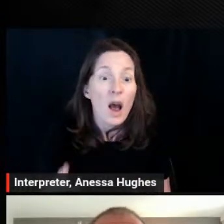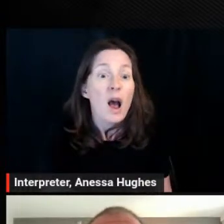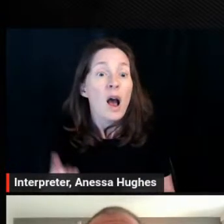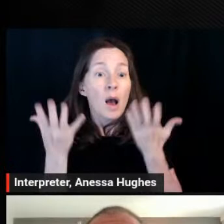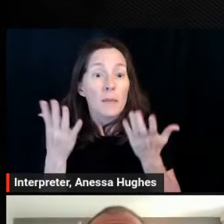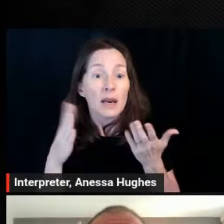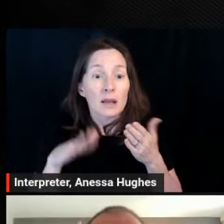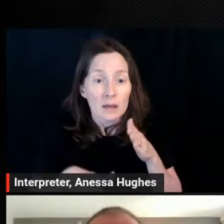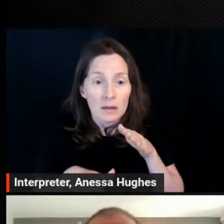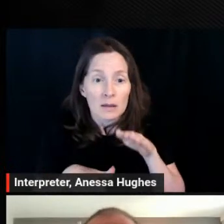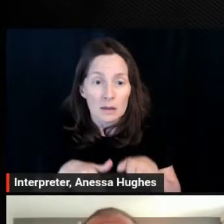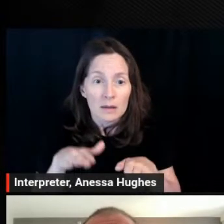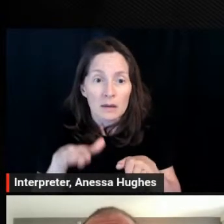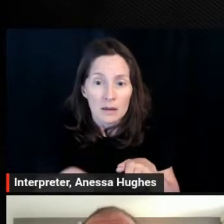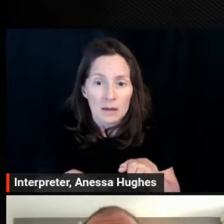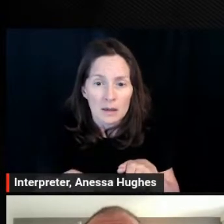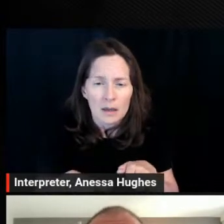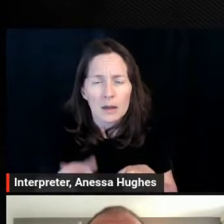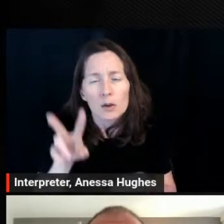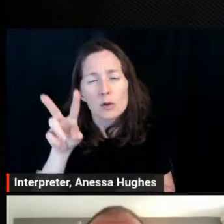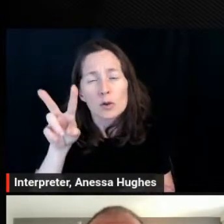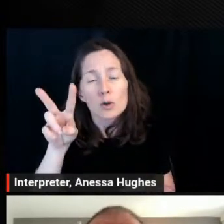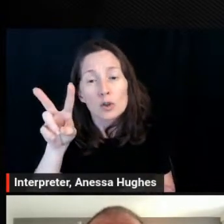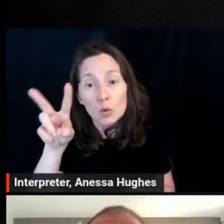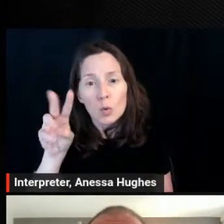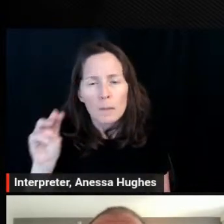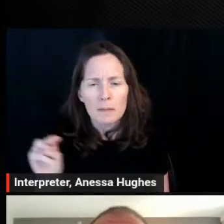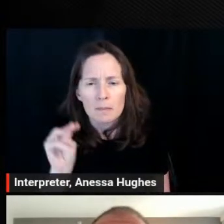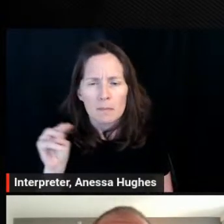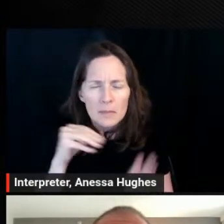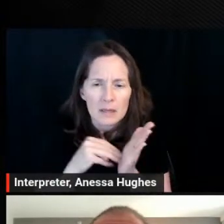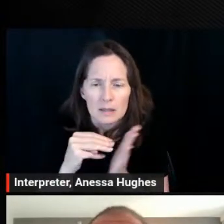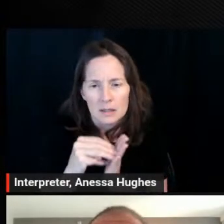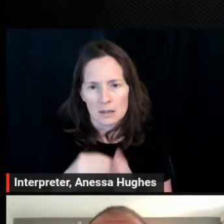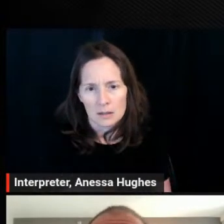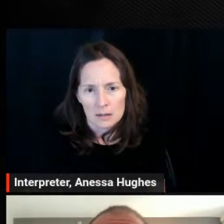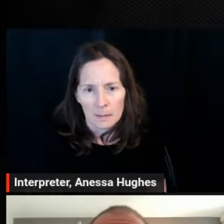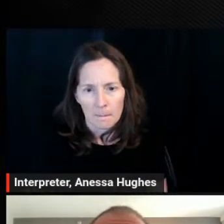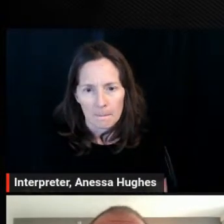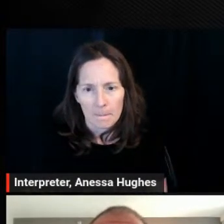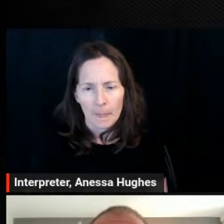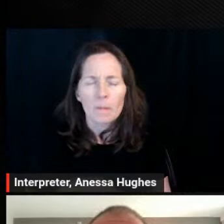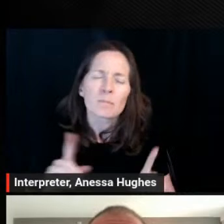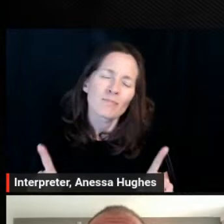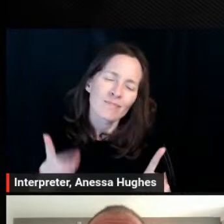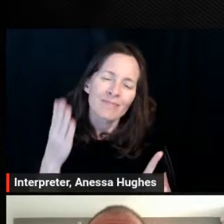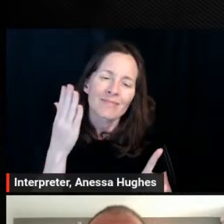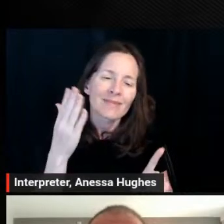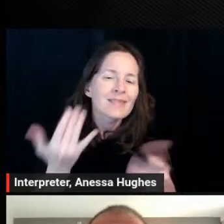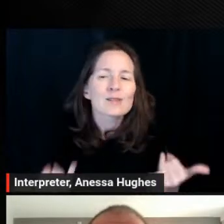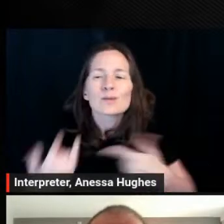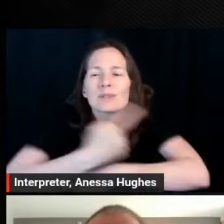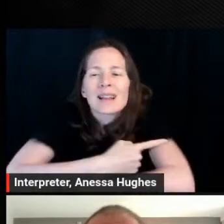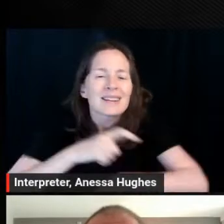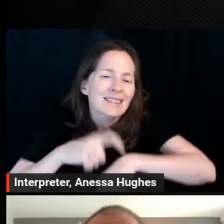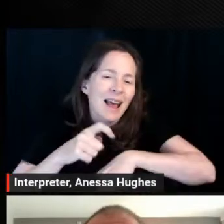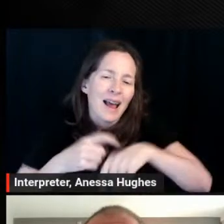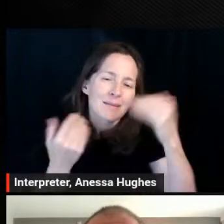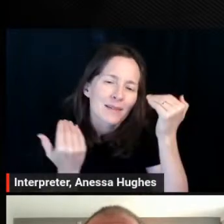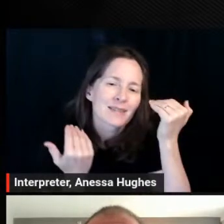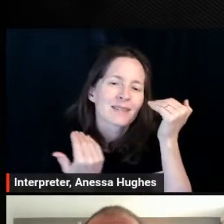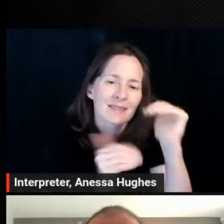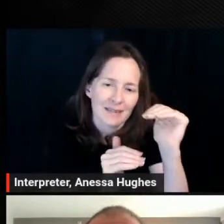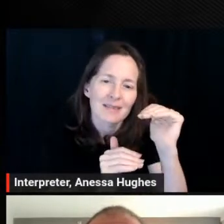In the interest of time today, I'm going to pass over much of this story, though in the book I have a lot to say about it.